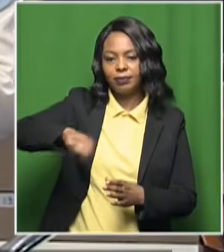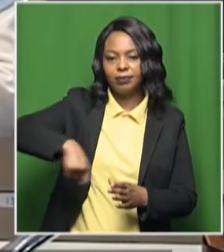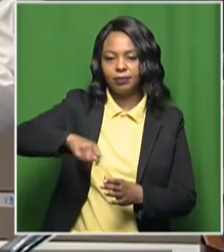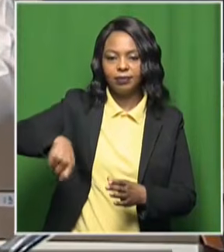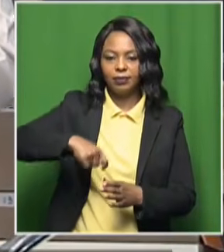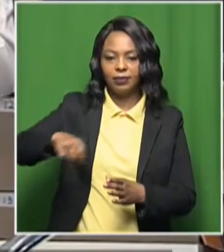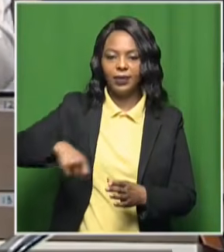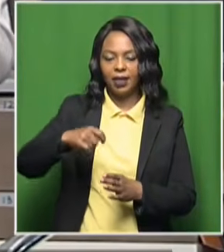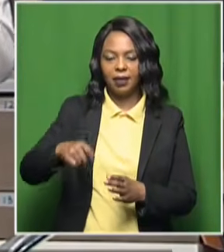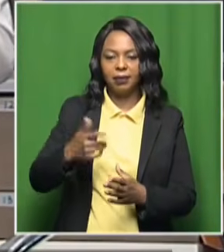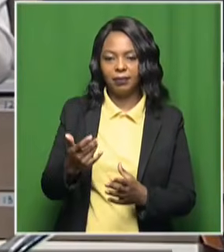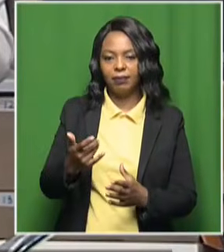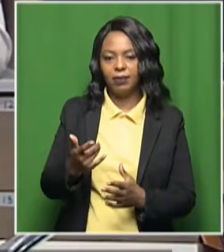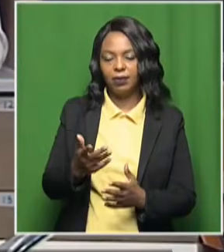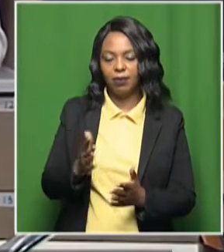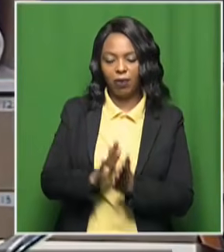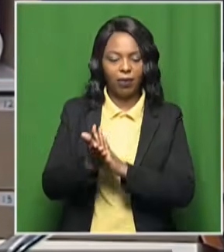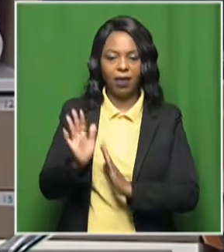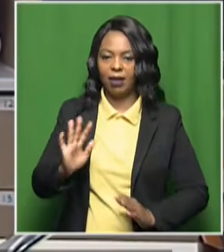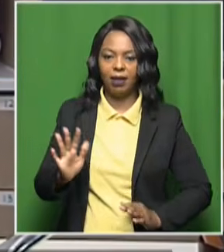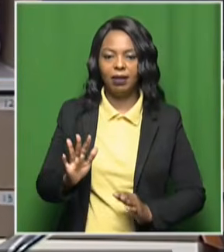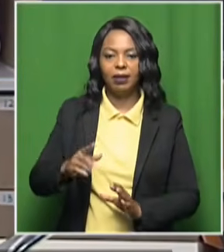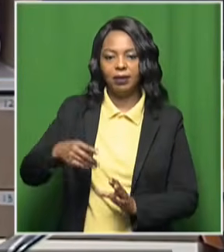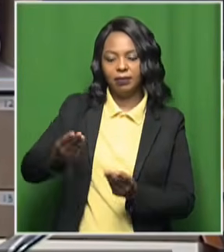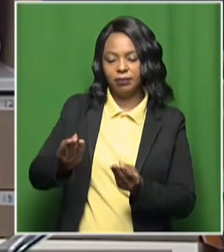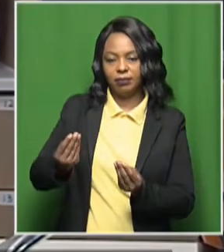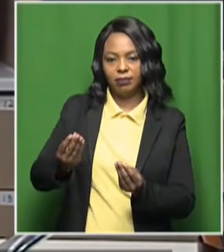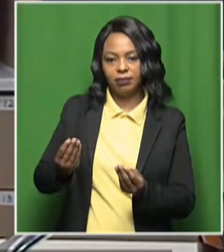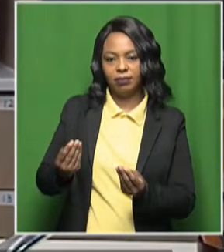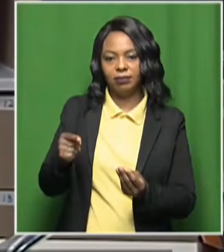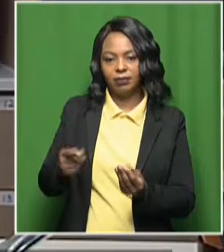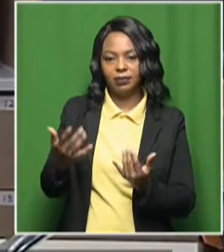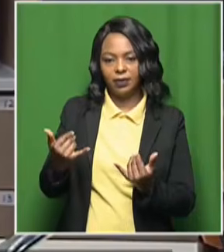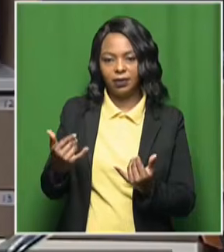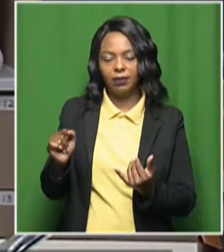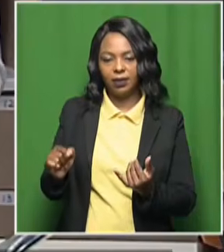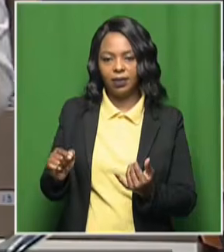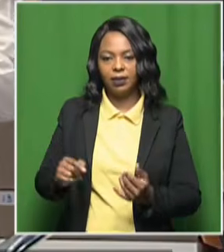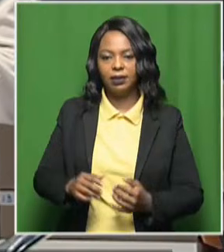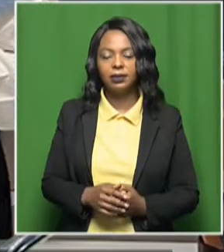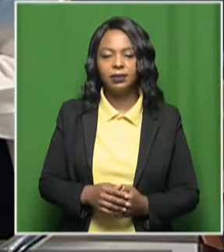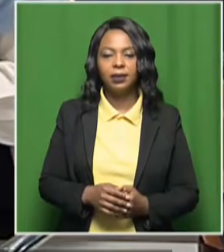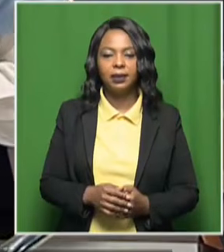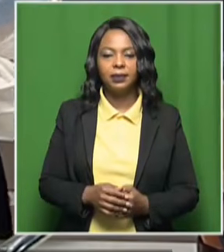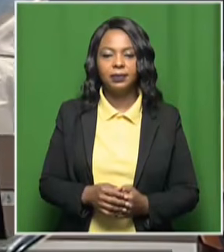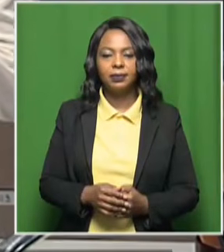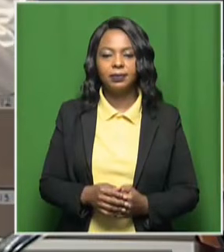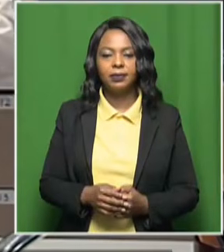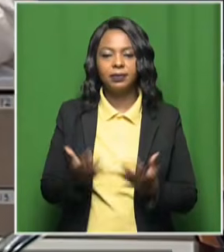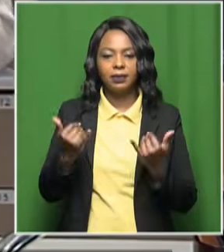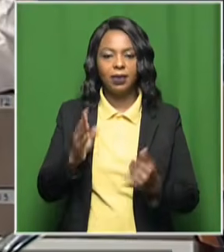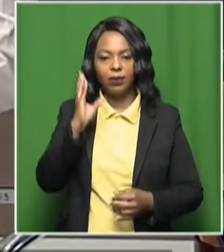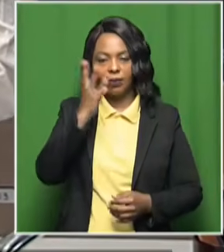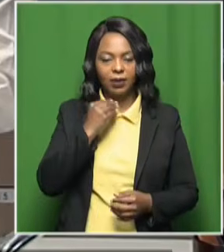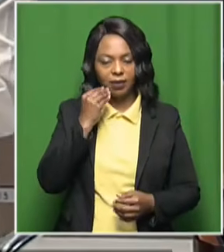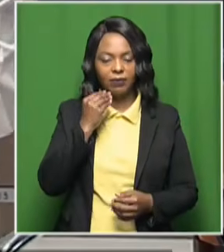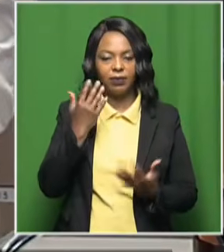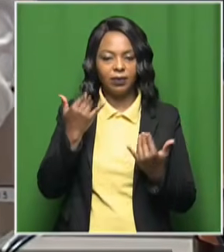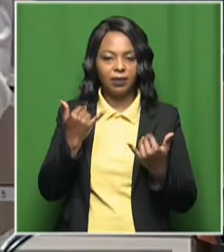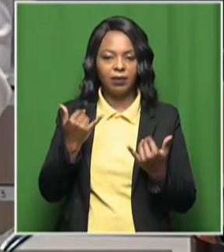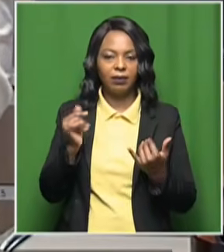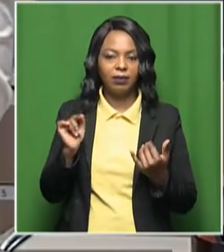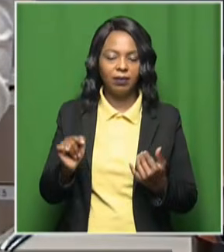anything. So there we go. That's for now. And we're going to pause here for a moment. So we've got our wonderful corn or millies